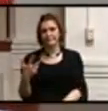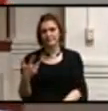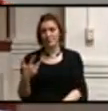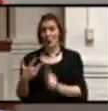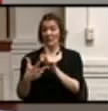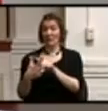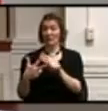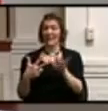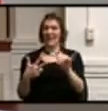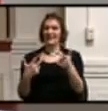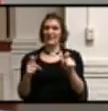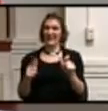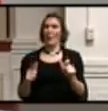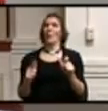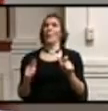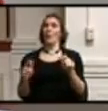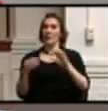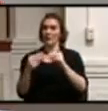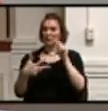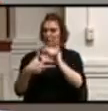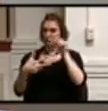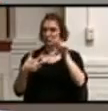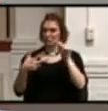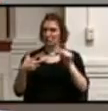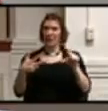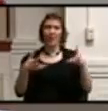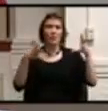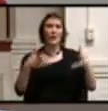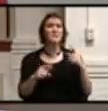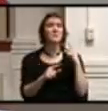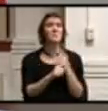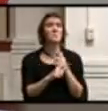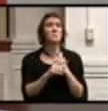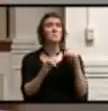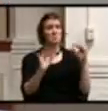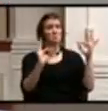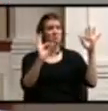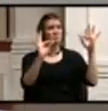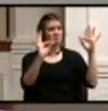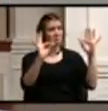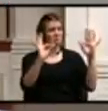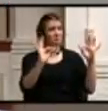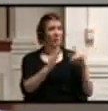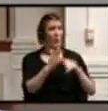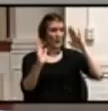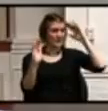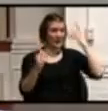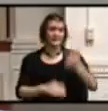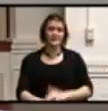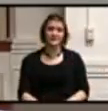are the biggest variances that we're showing here during the year. Otherwise, fairly close to what we had budgeted.